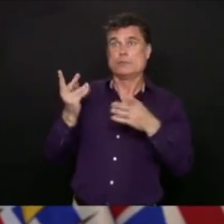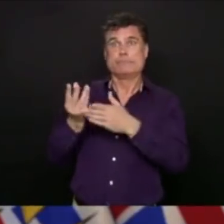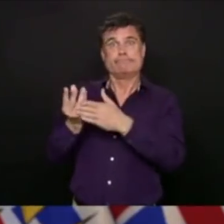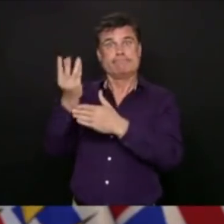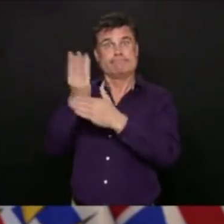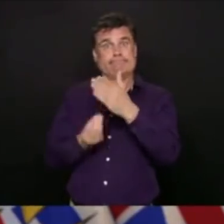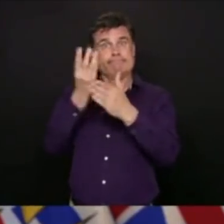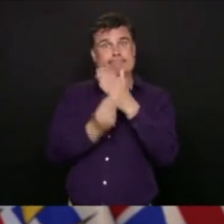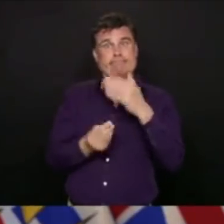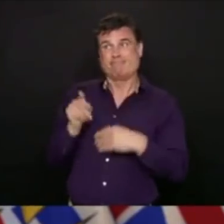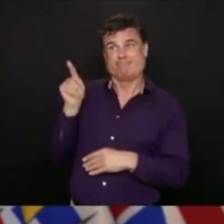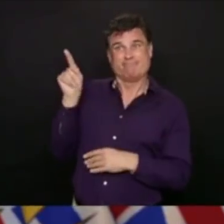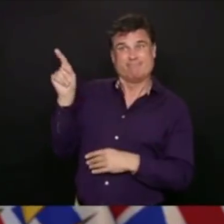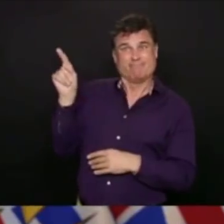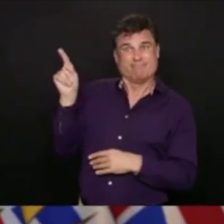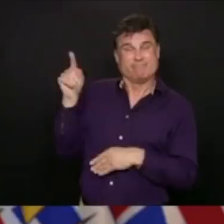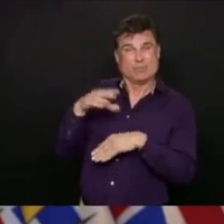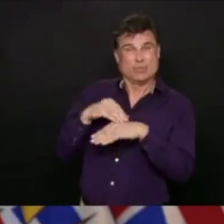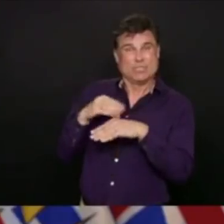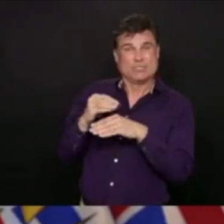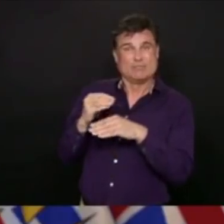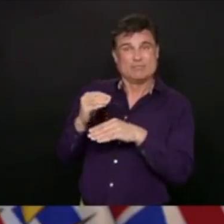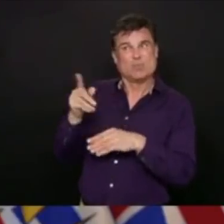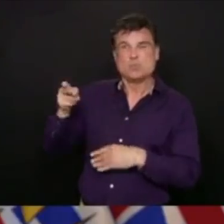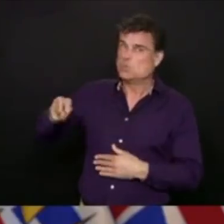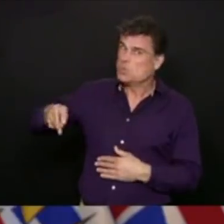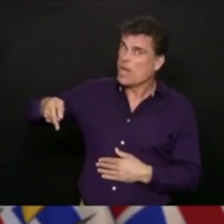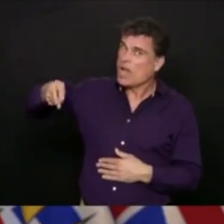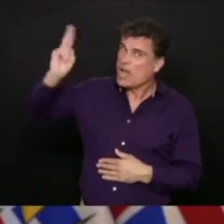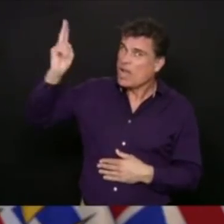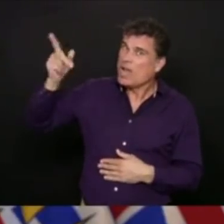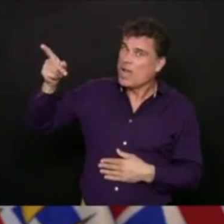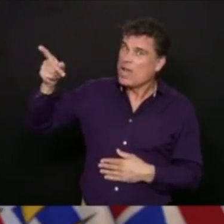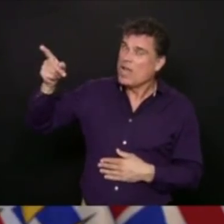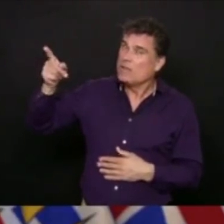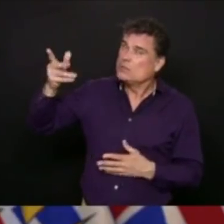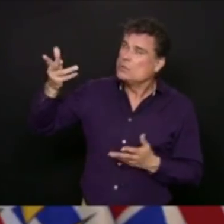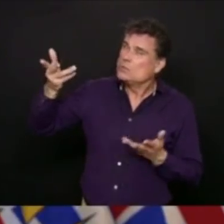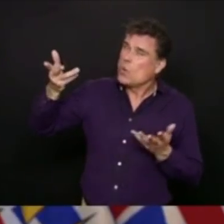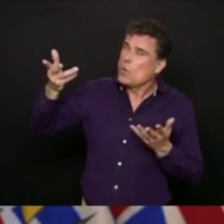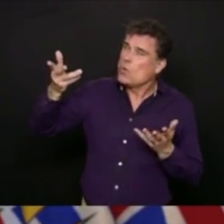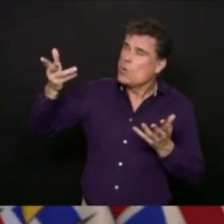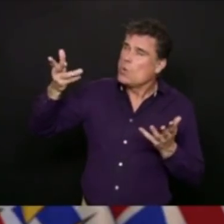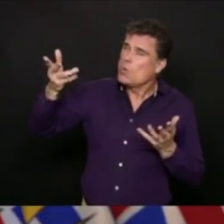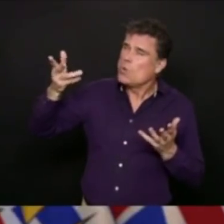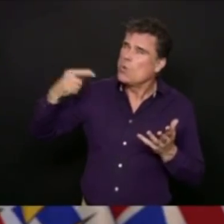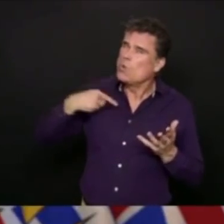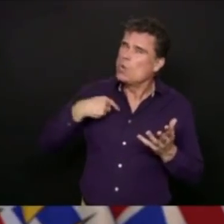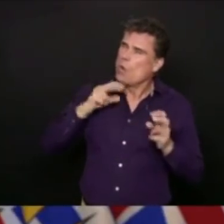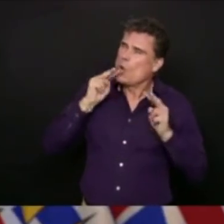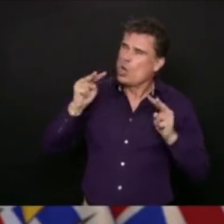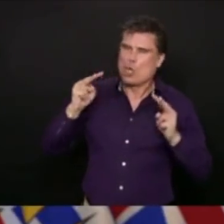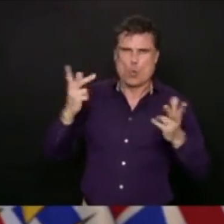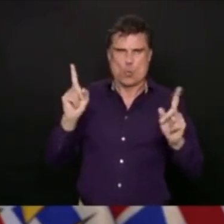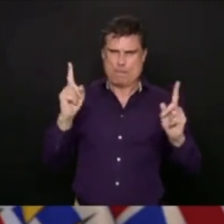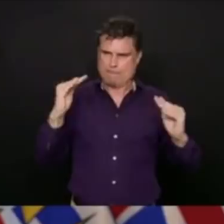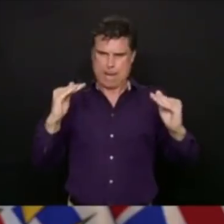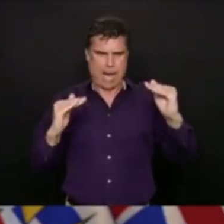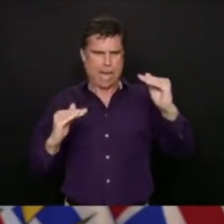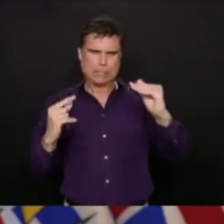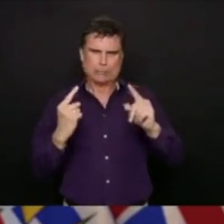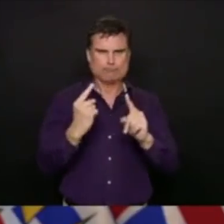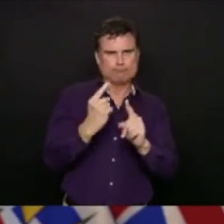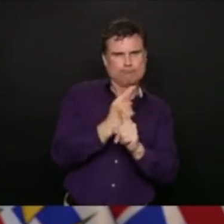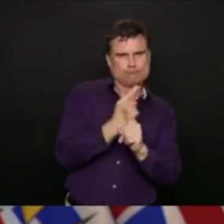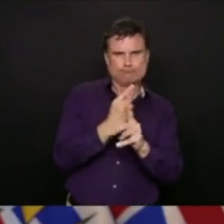it's a balancing of how much you value that response. They